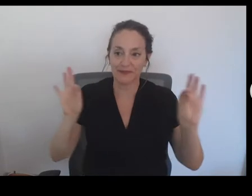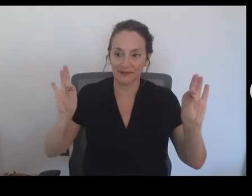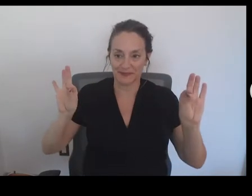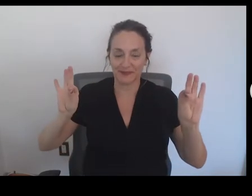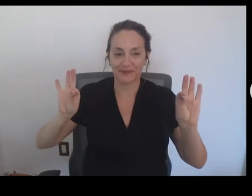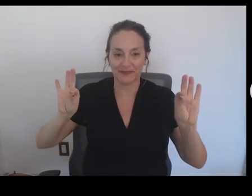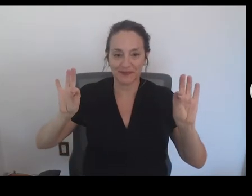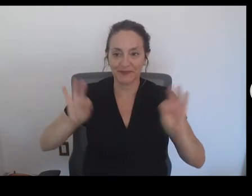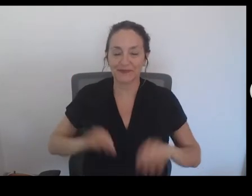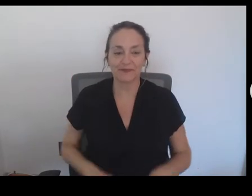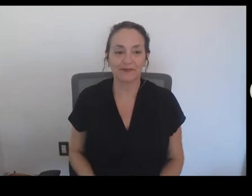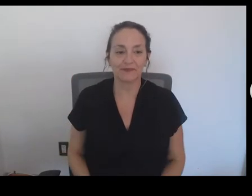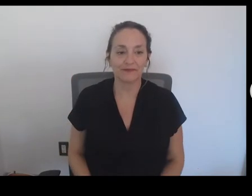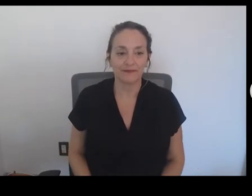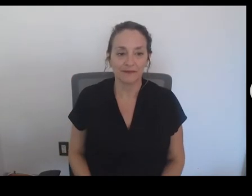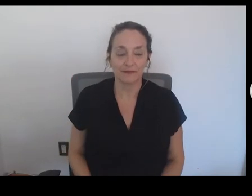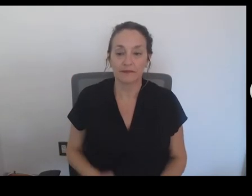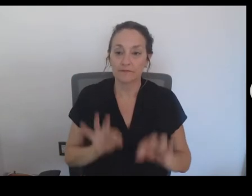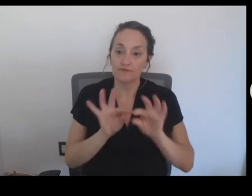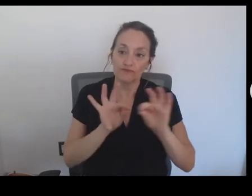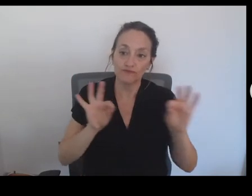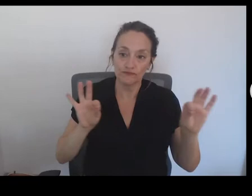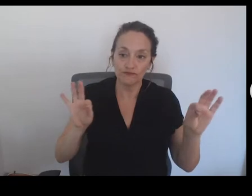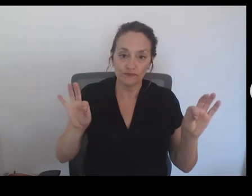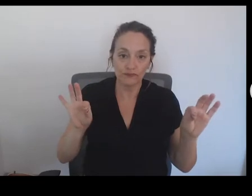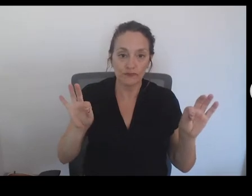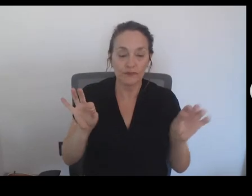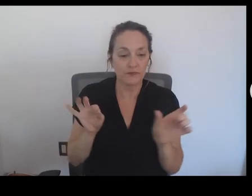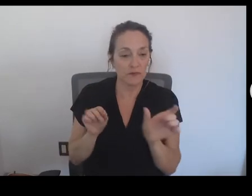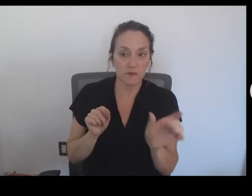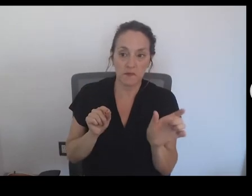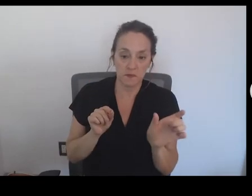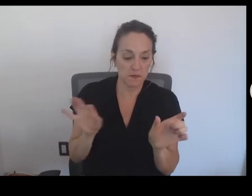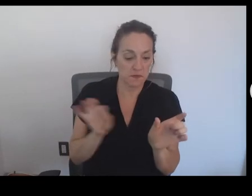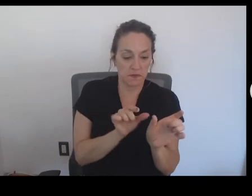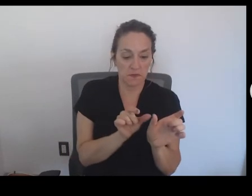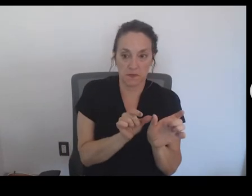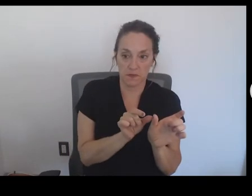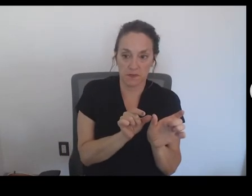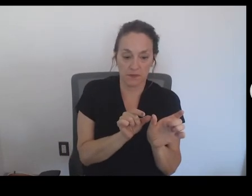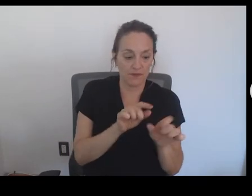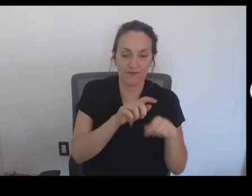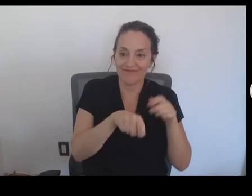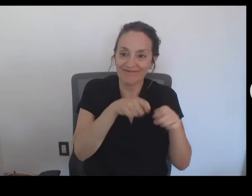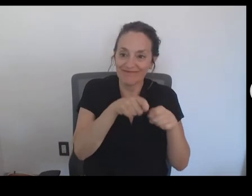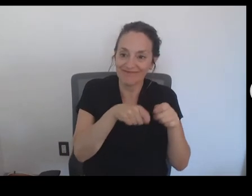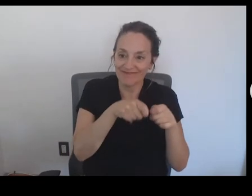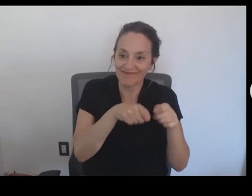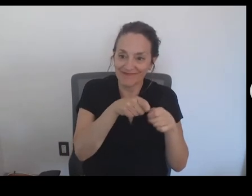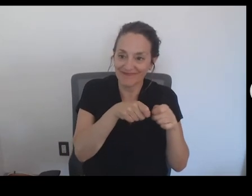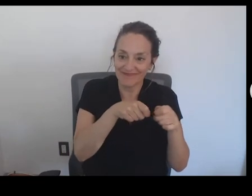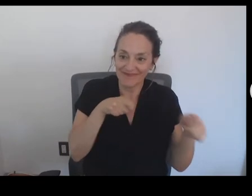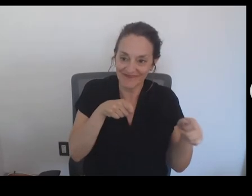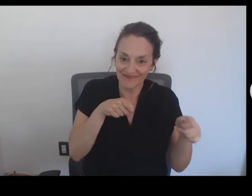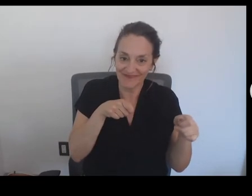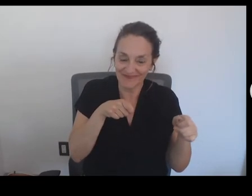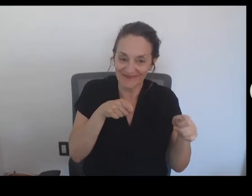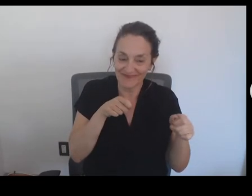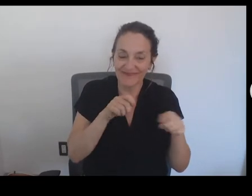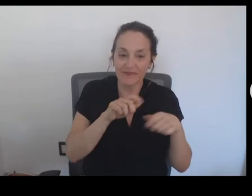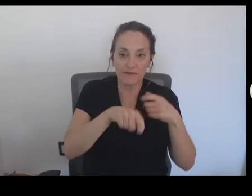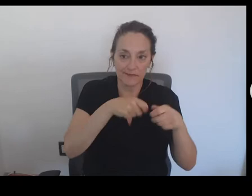your bead all the way to the end, almost to the end, and tie a knot so that your bead is tied onto the